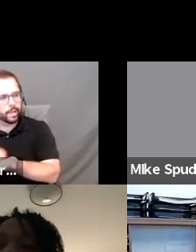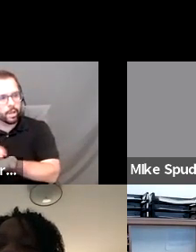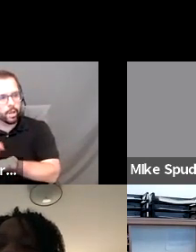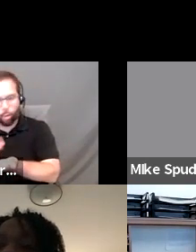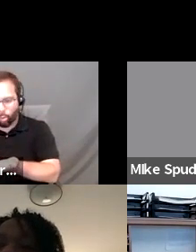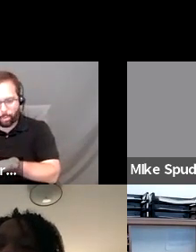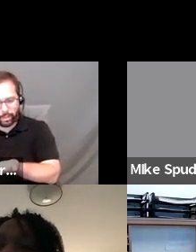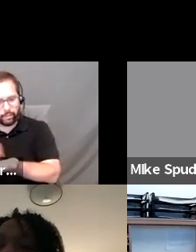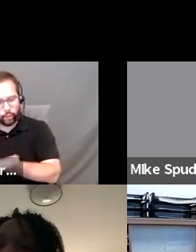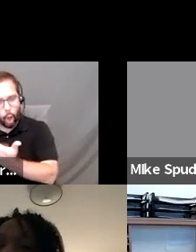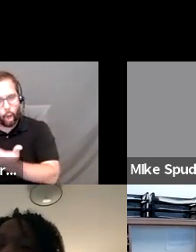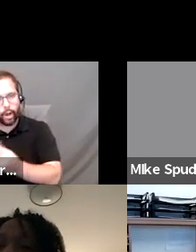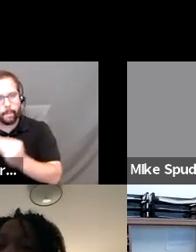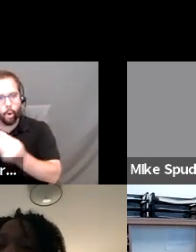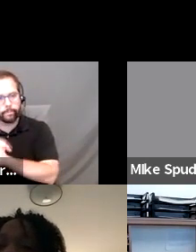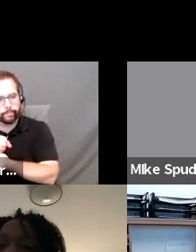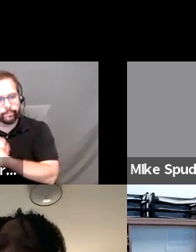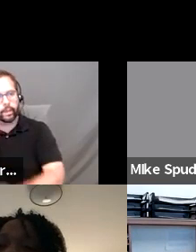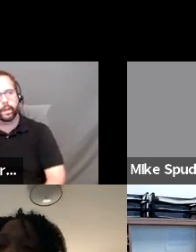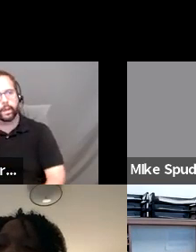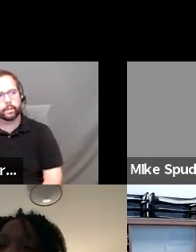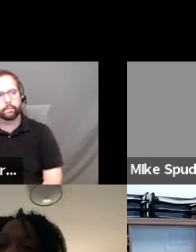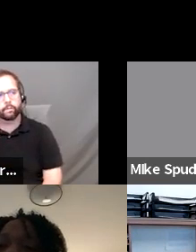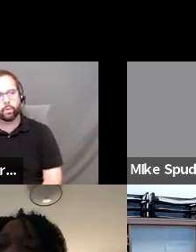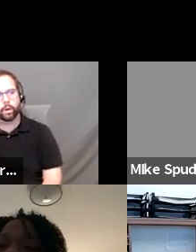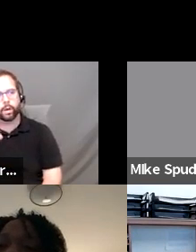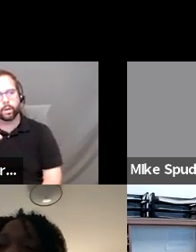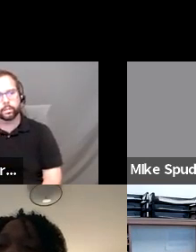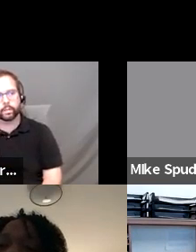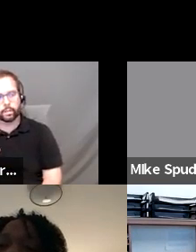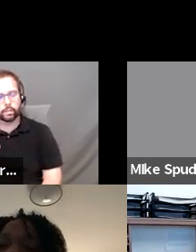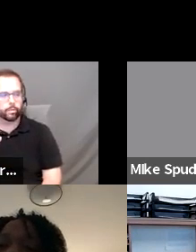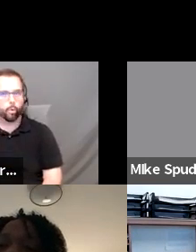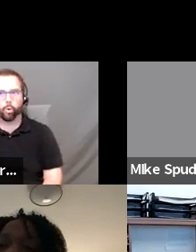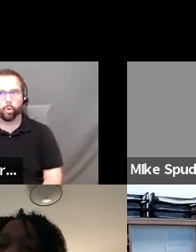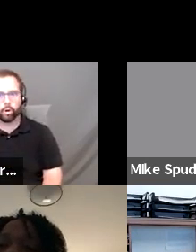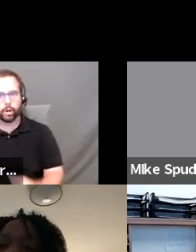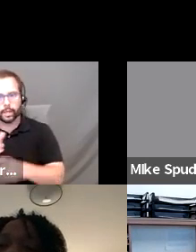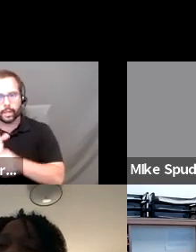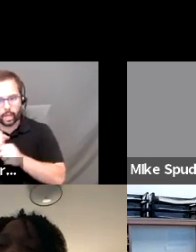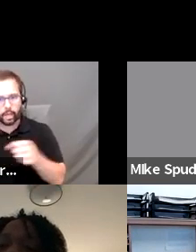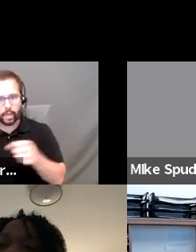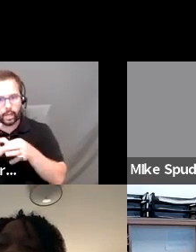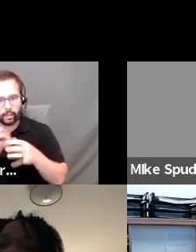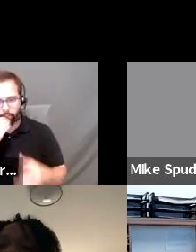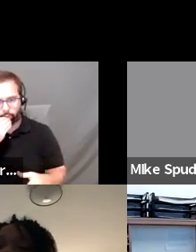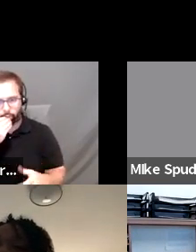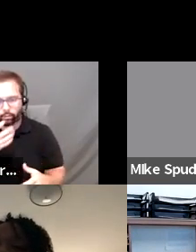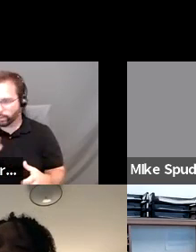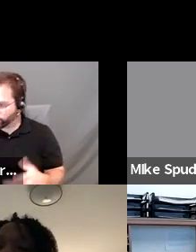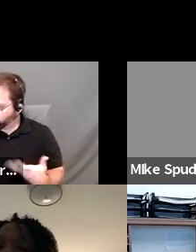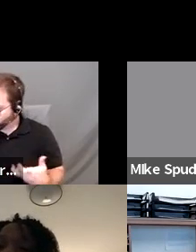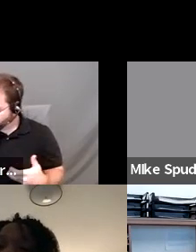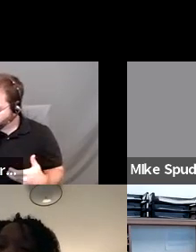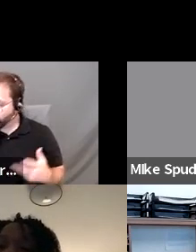from, getting connection to food. You want food? Well, we're going to reach out to this food bank and we're going to